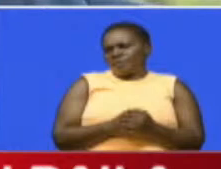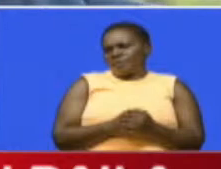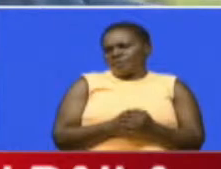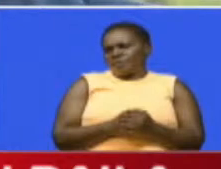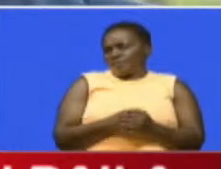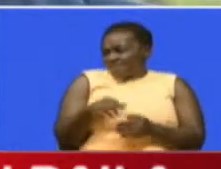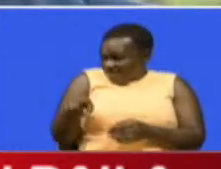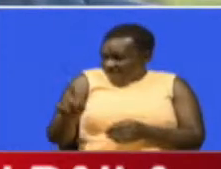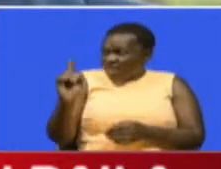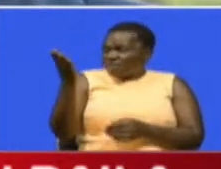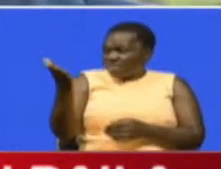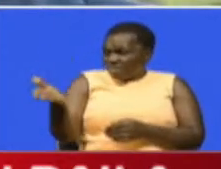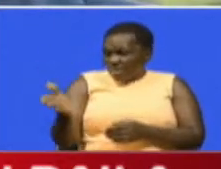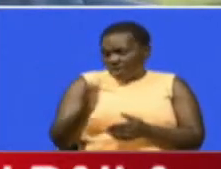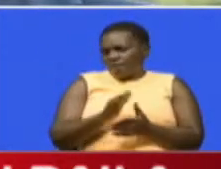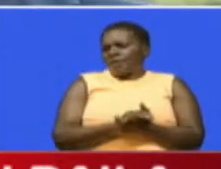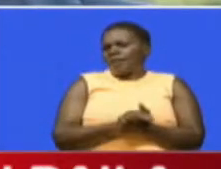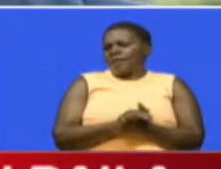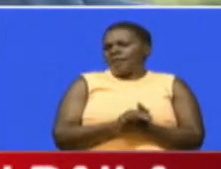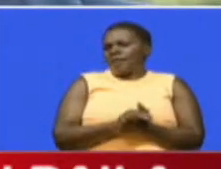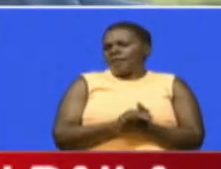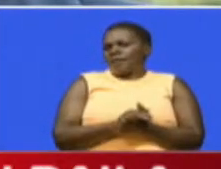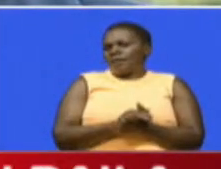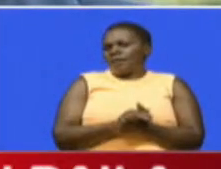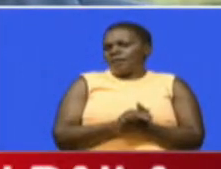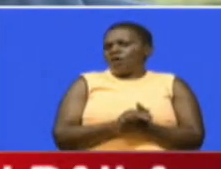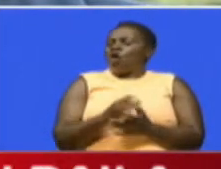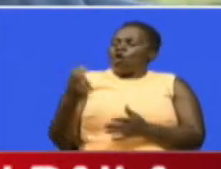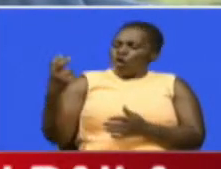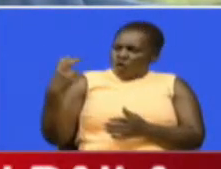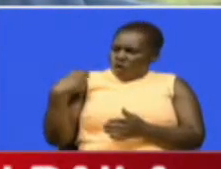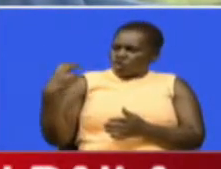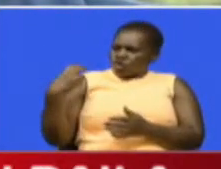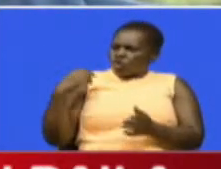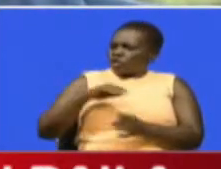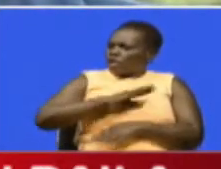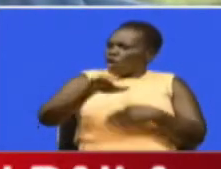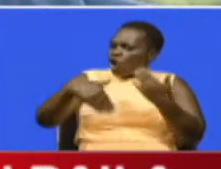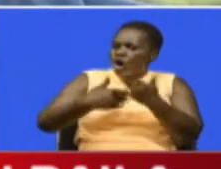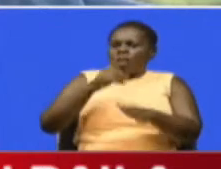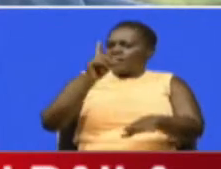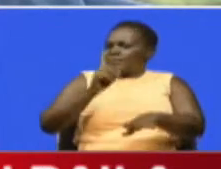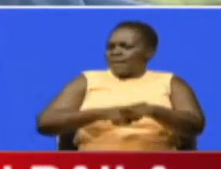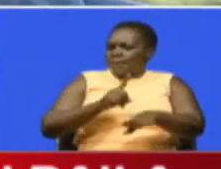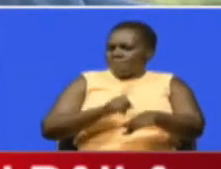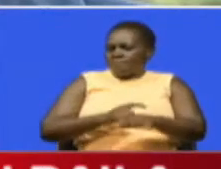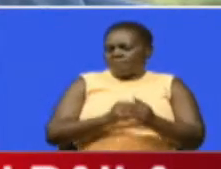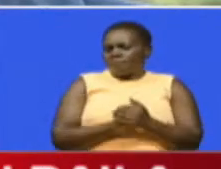There himself. And he's all the time been consulted in what has been happening.